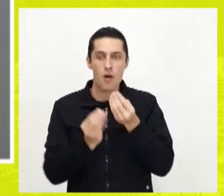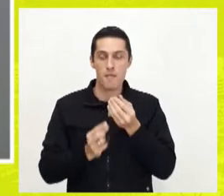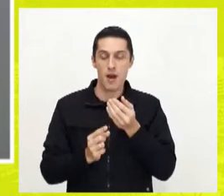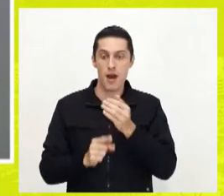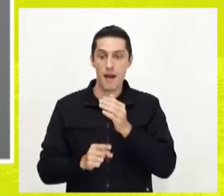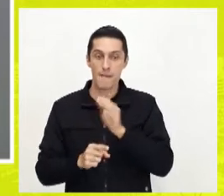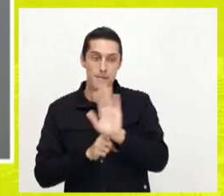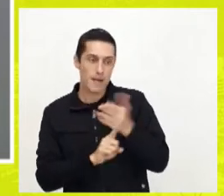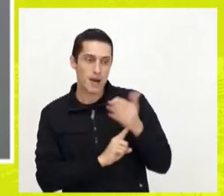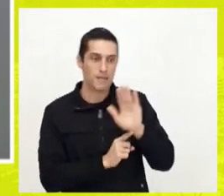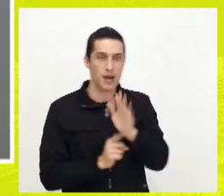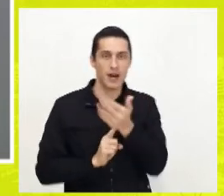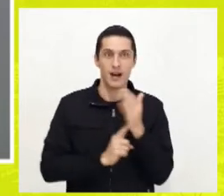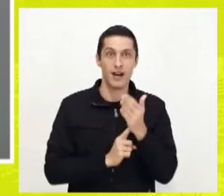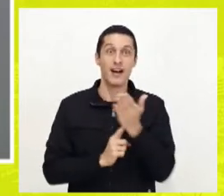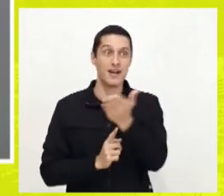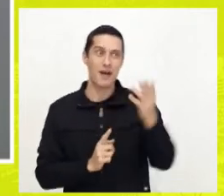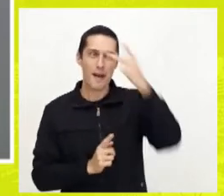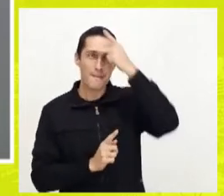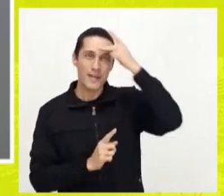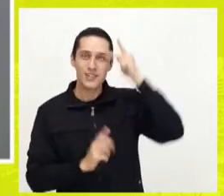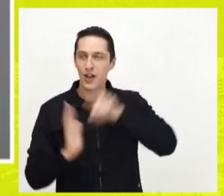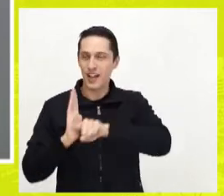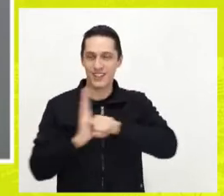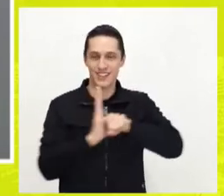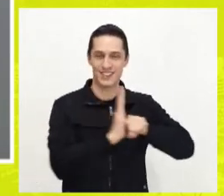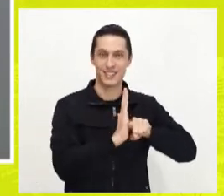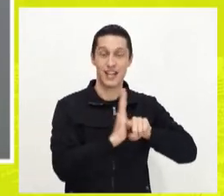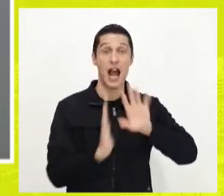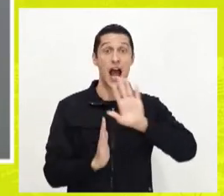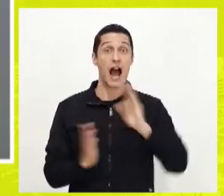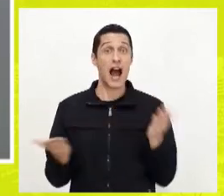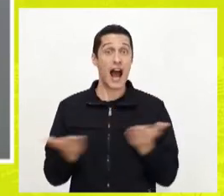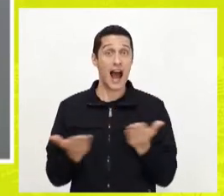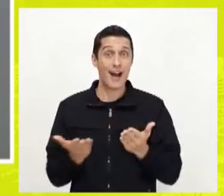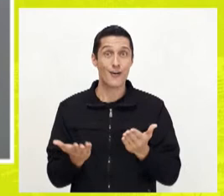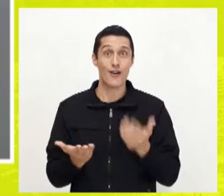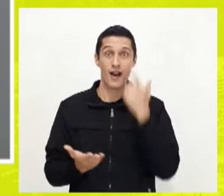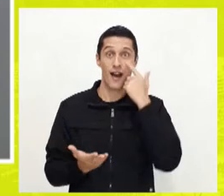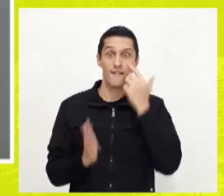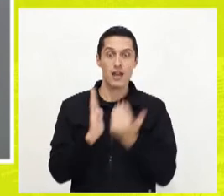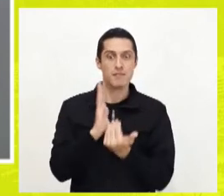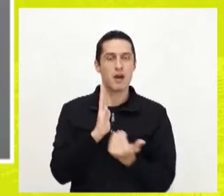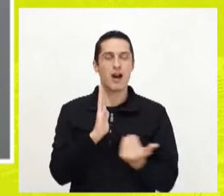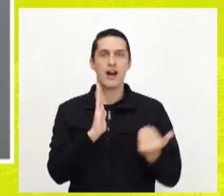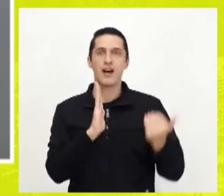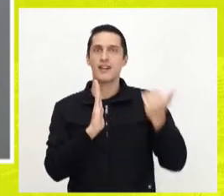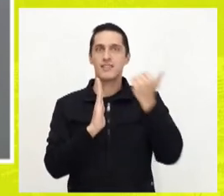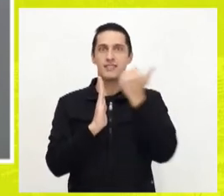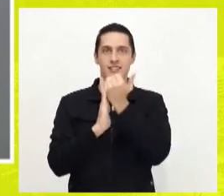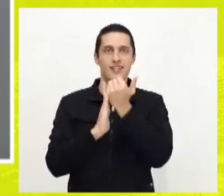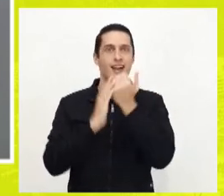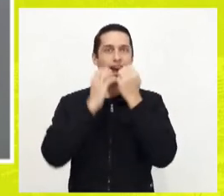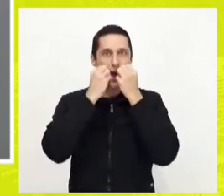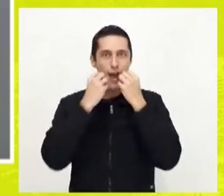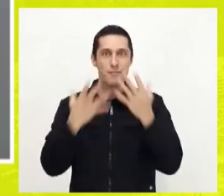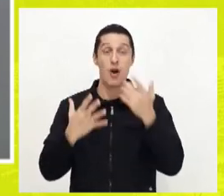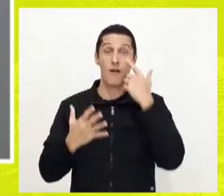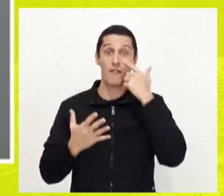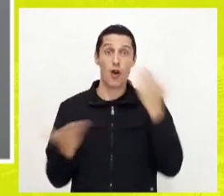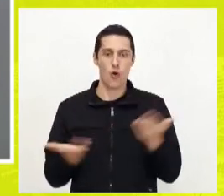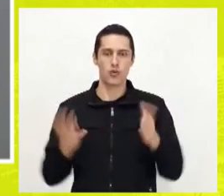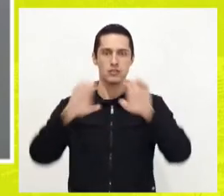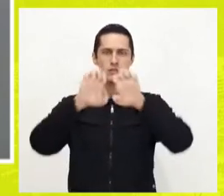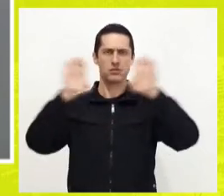collaboration between verifiers and it's really nice to see how this movement's growing and see that